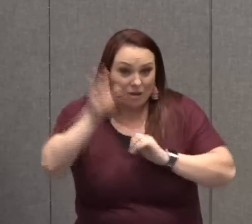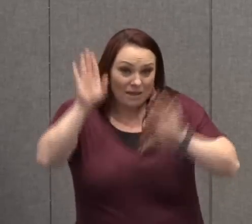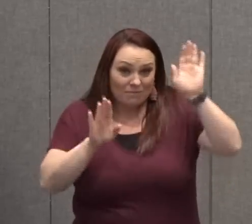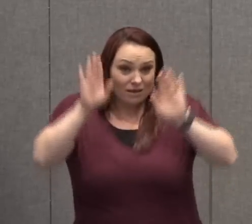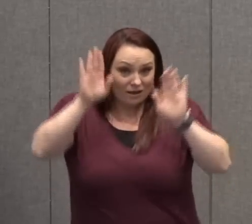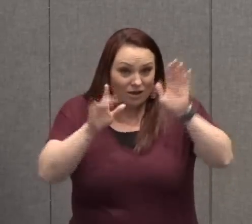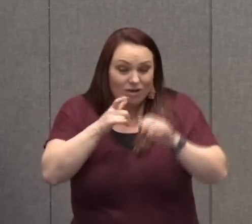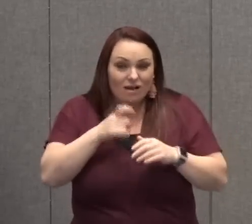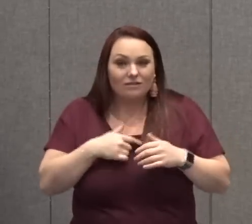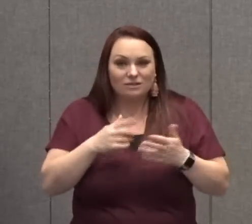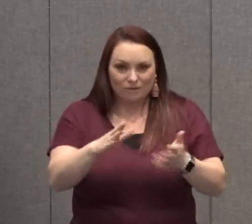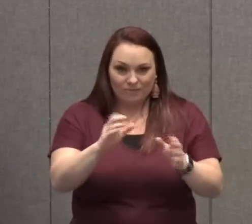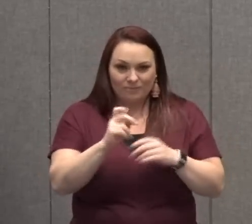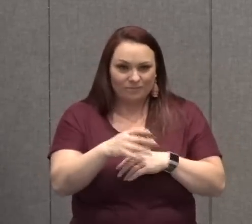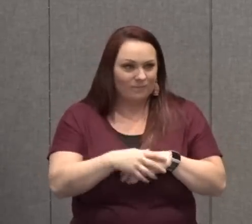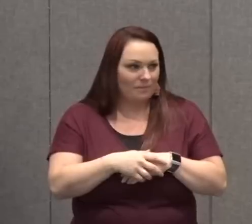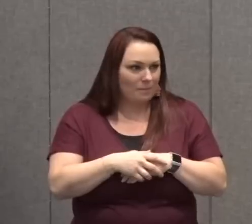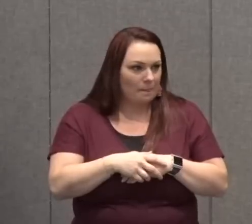oh yeah 500 okay